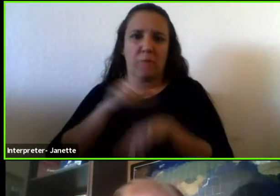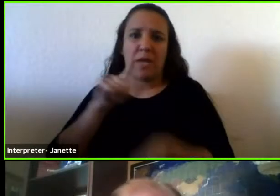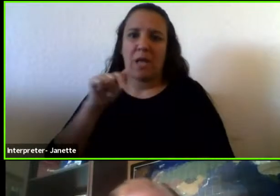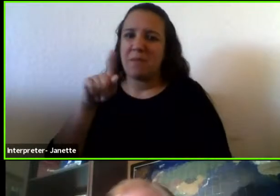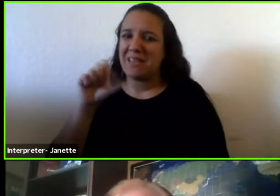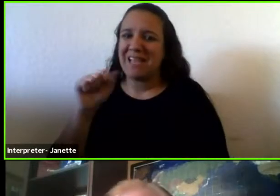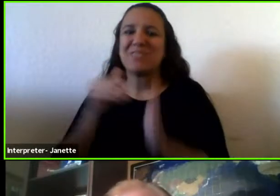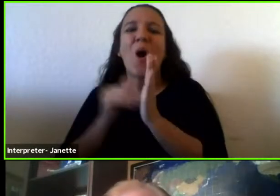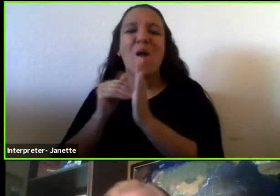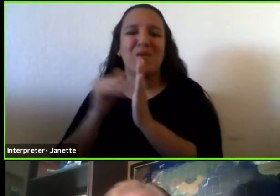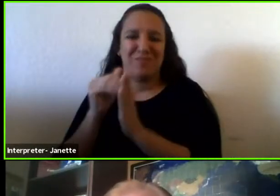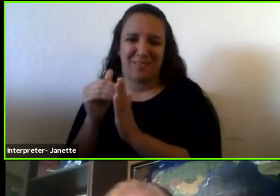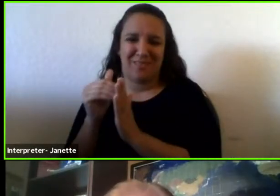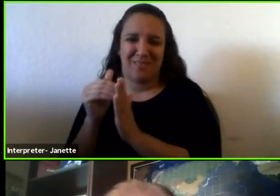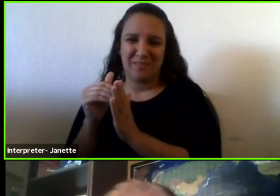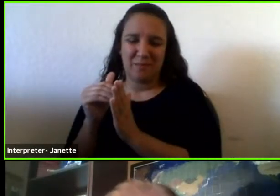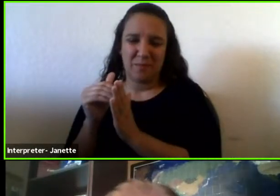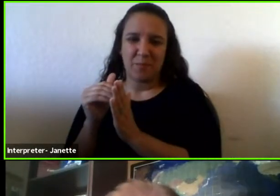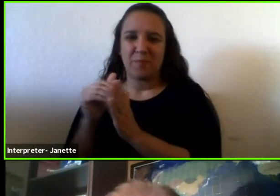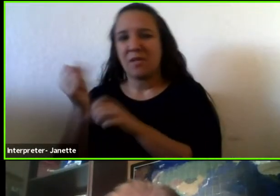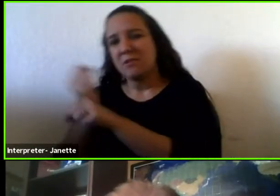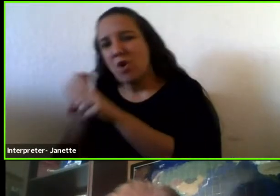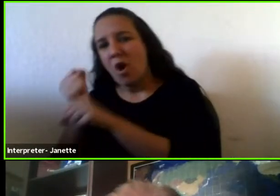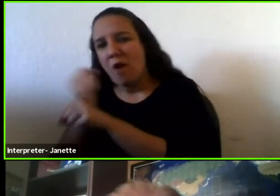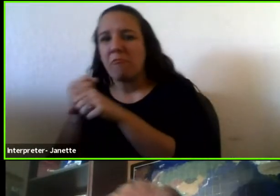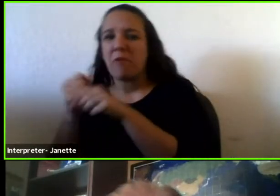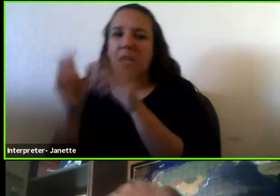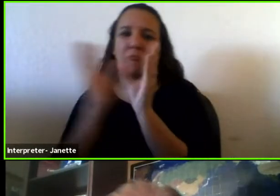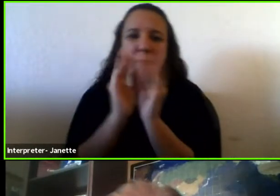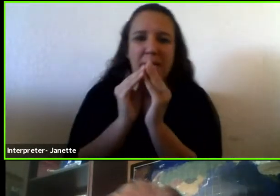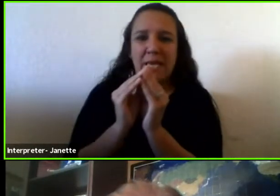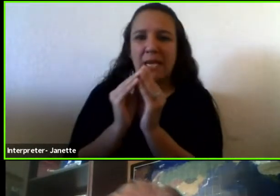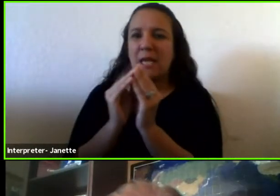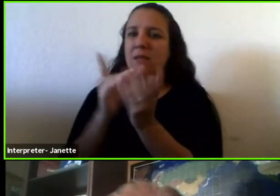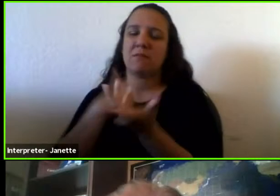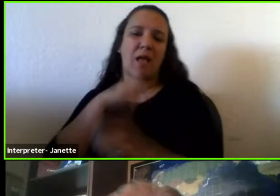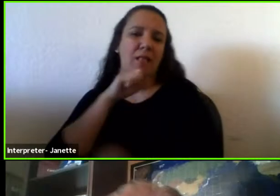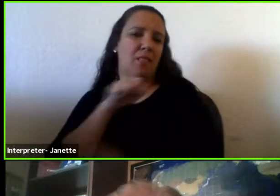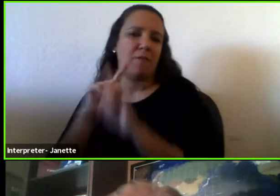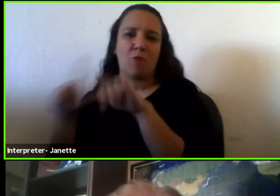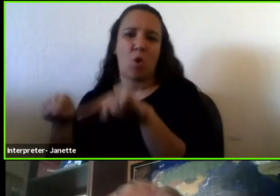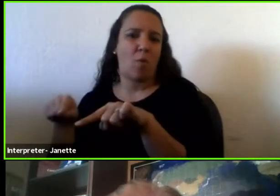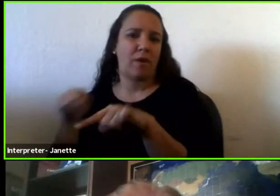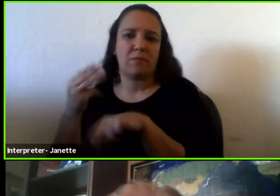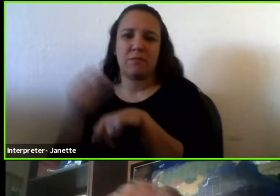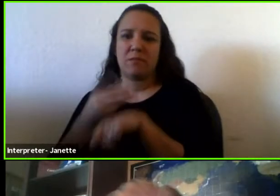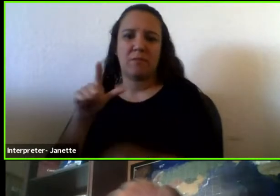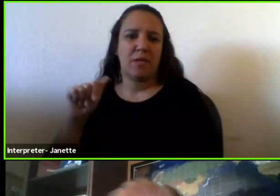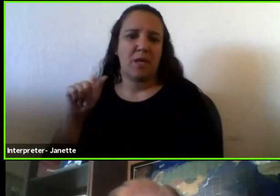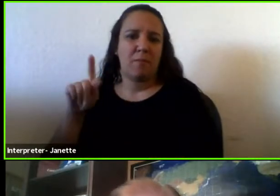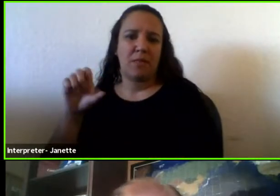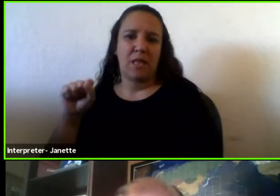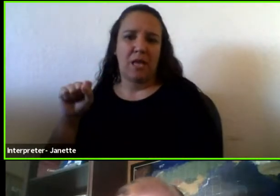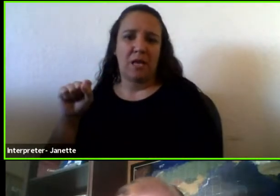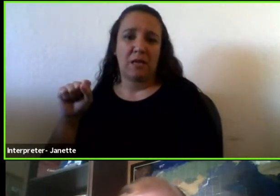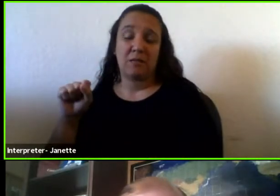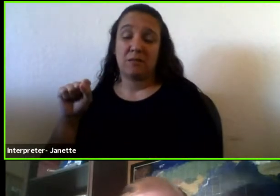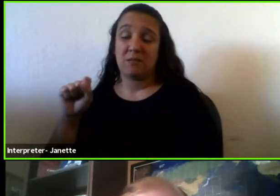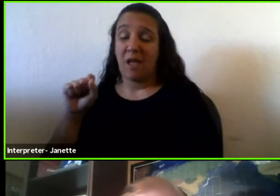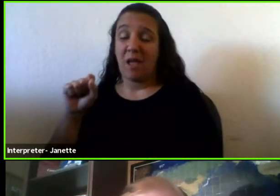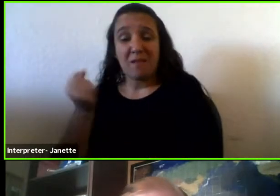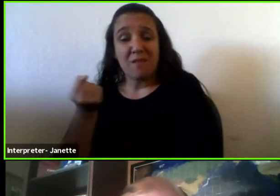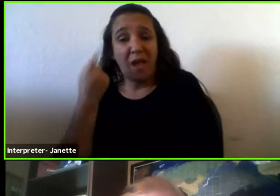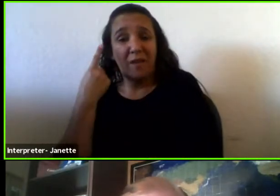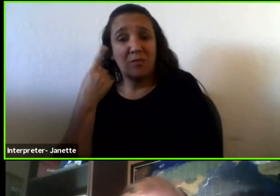anxious for all of this to just go back to the, to normal. But I also realize that I have to make do with how things are right now